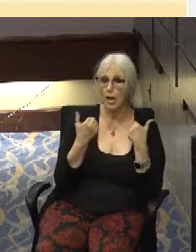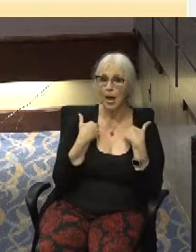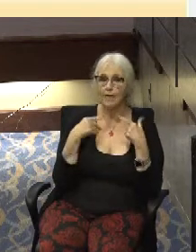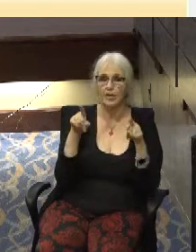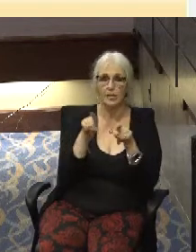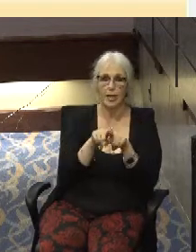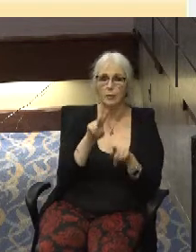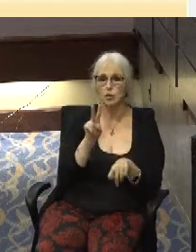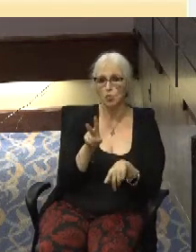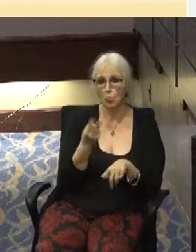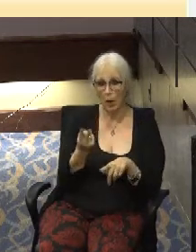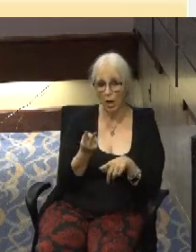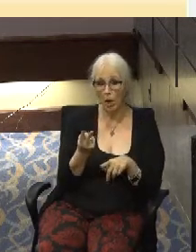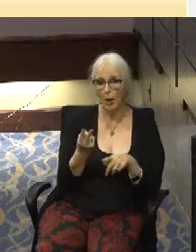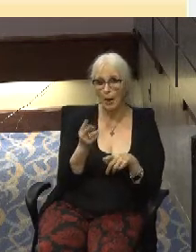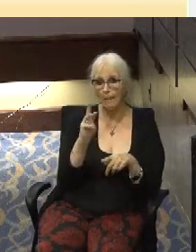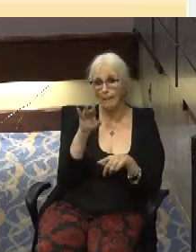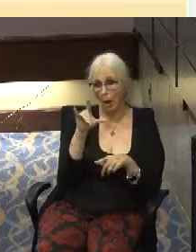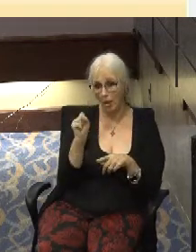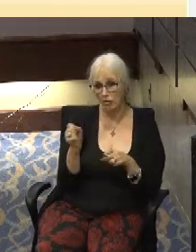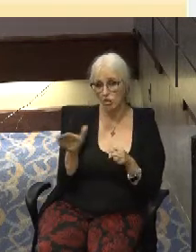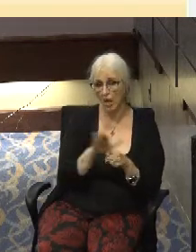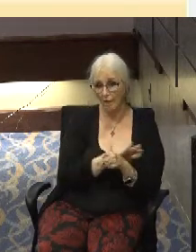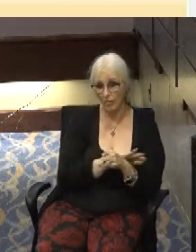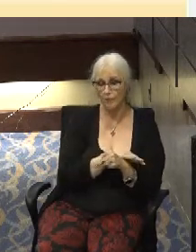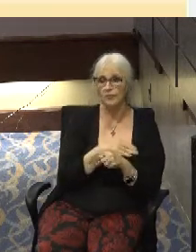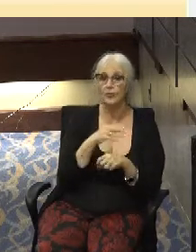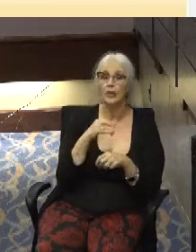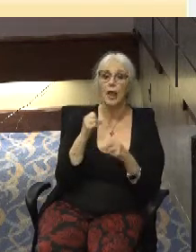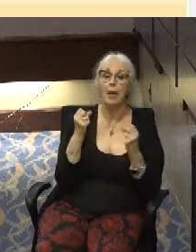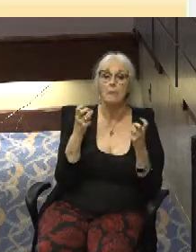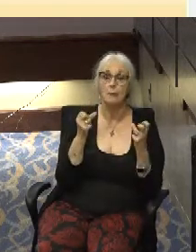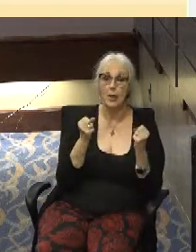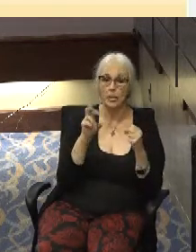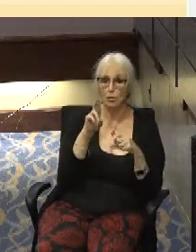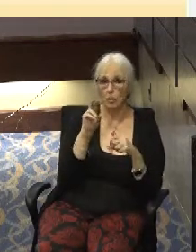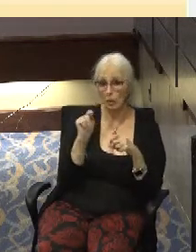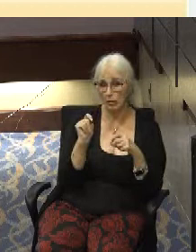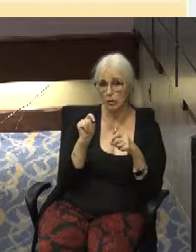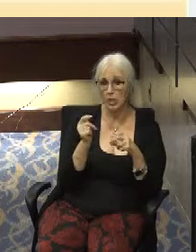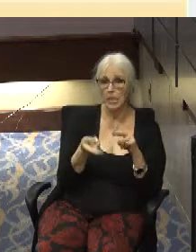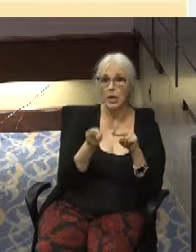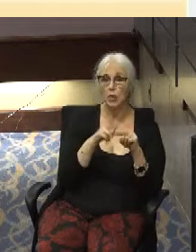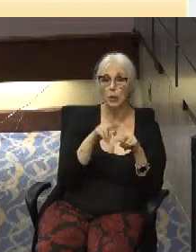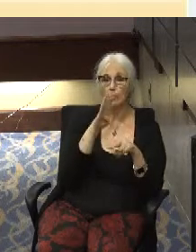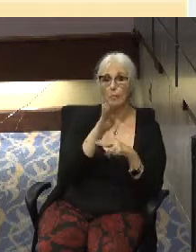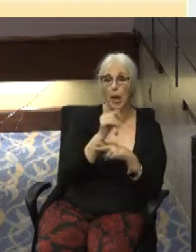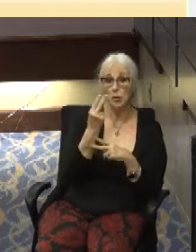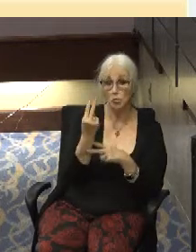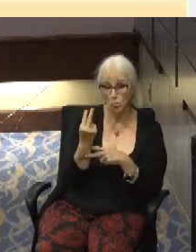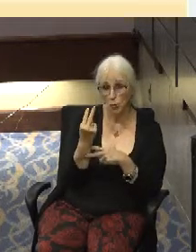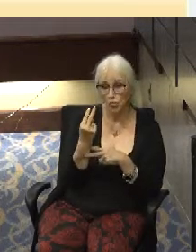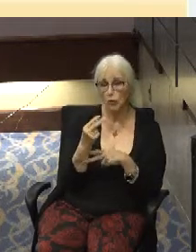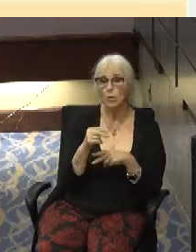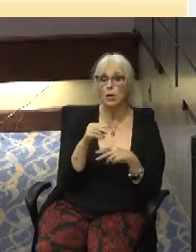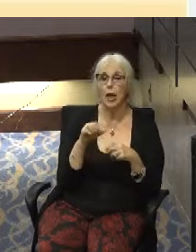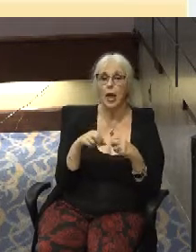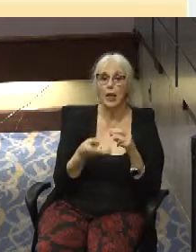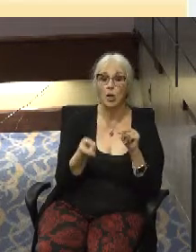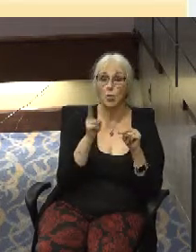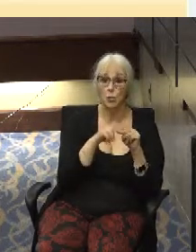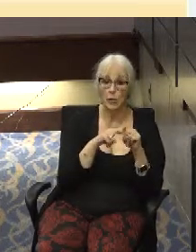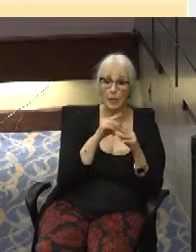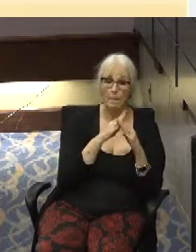square miles coverage area. The number of routes would be increased by 2. The number of buses would increase from 10